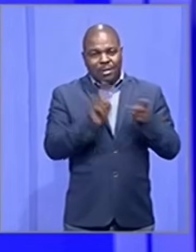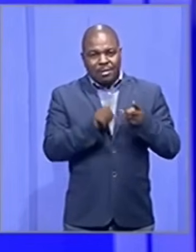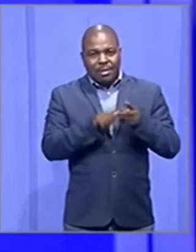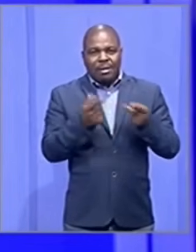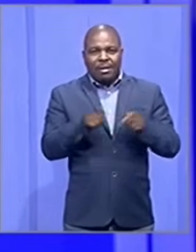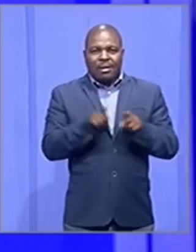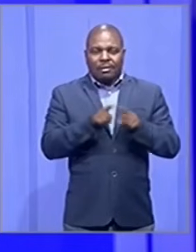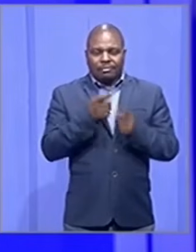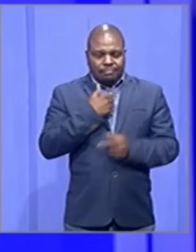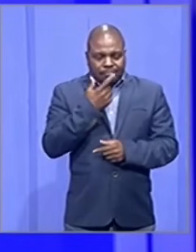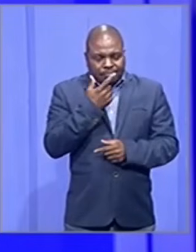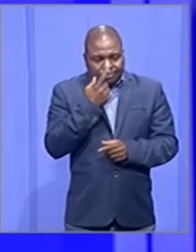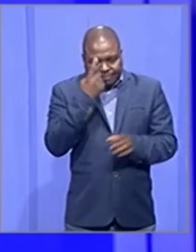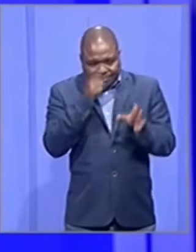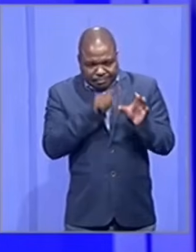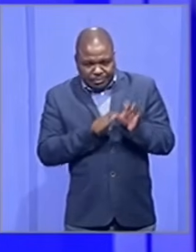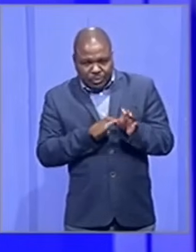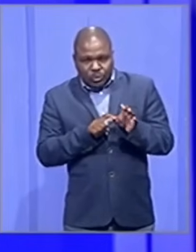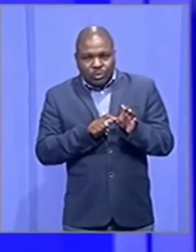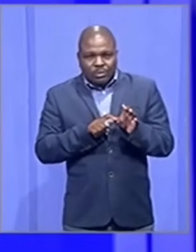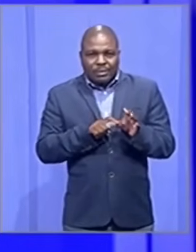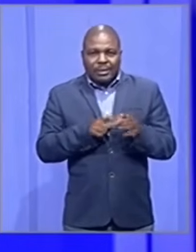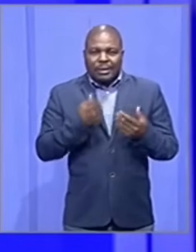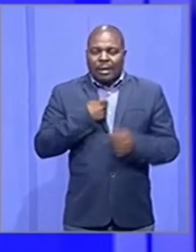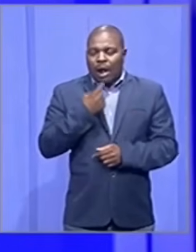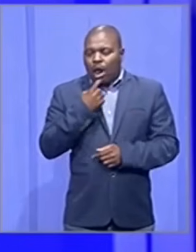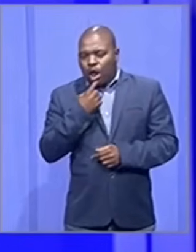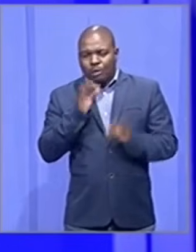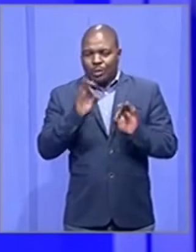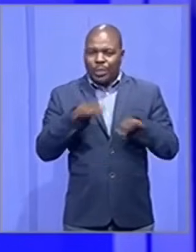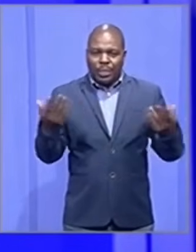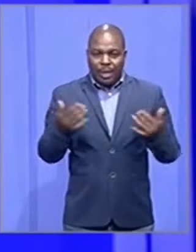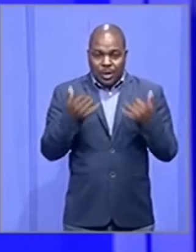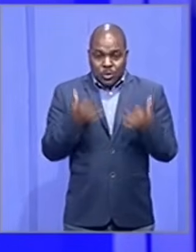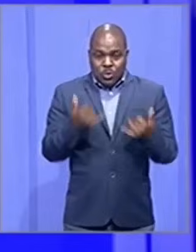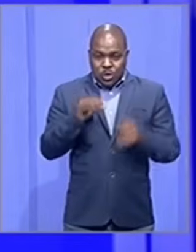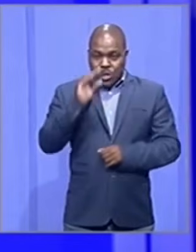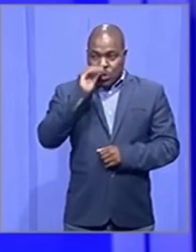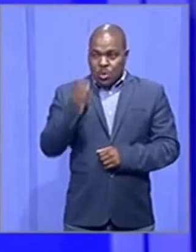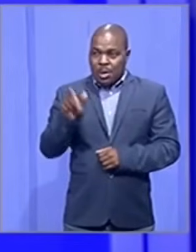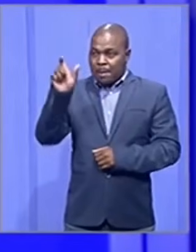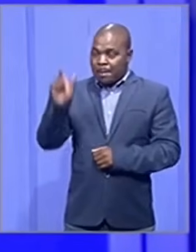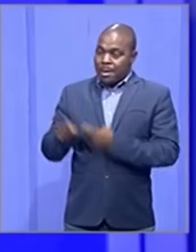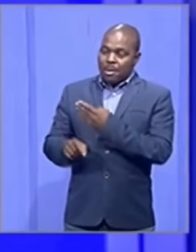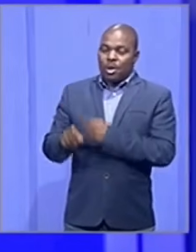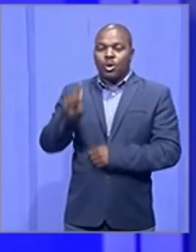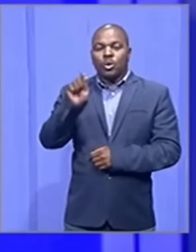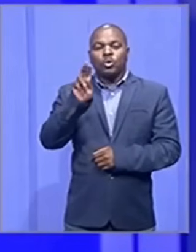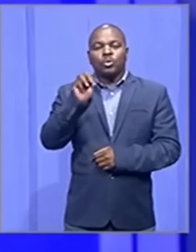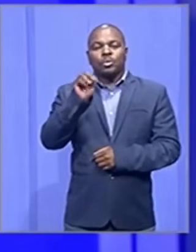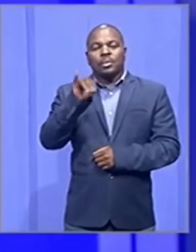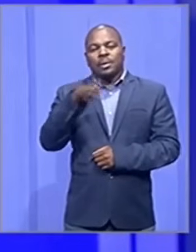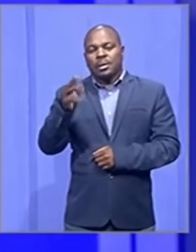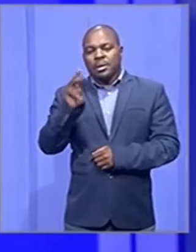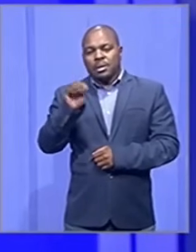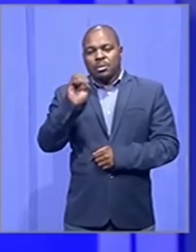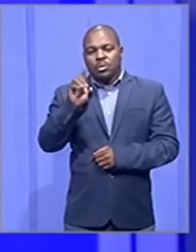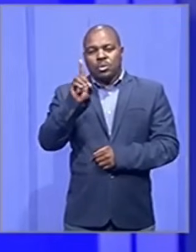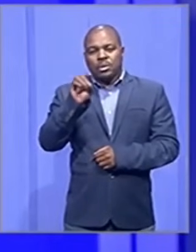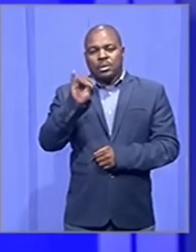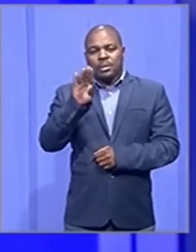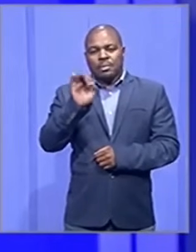kenyeletsang ditlhong le ho bua le ho se bue hantle. Ditabeng tsa rona phirimaneng ena re buisana le Tumi Modibedi eo e leng mothehi wa